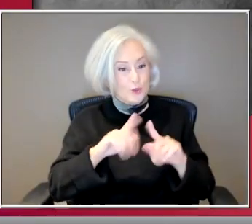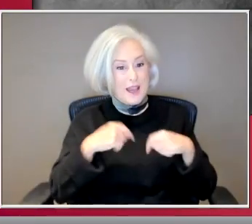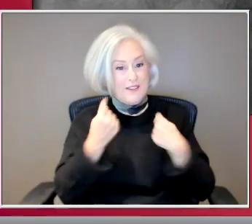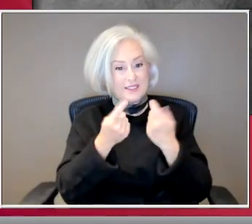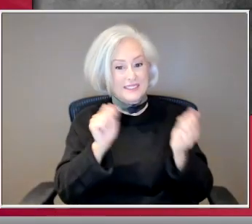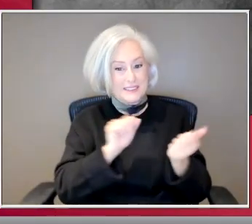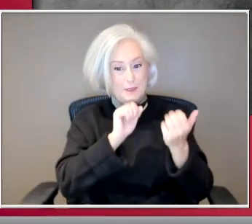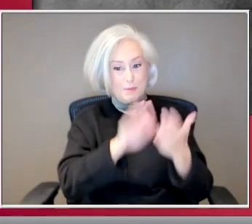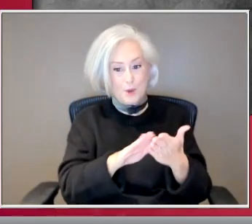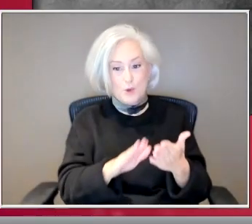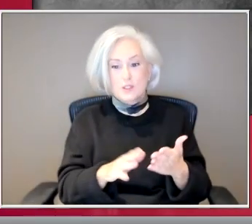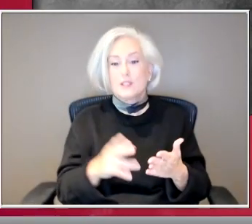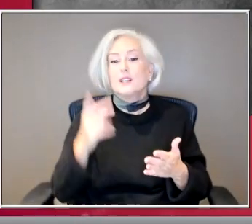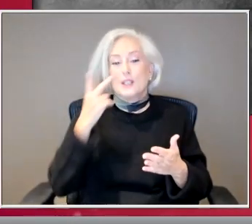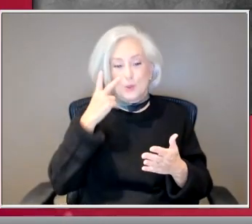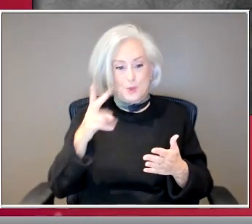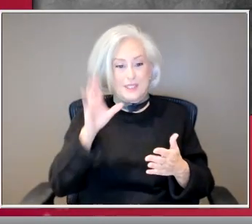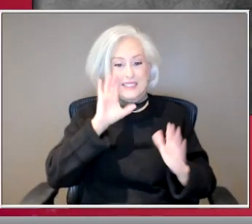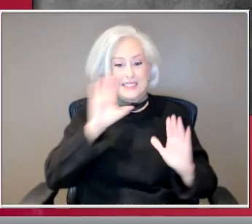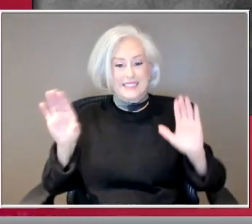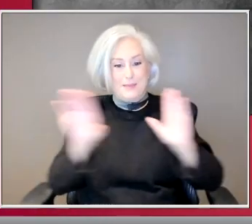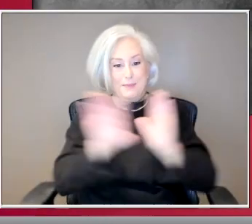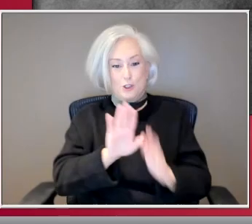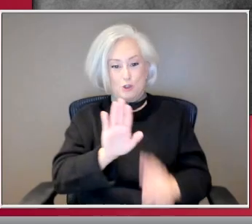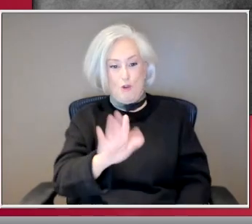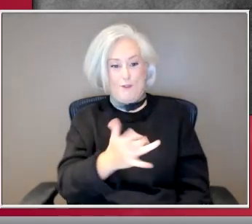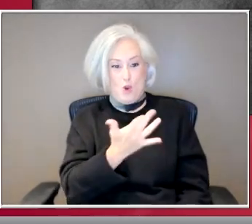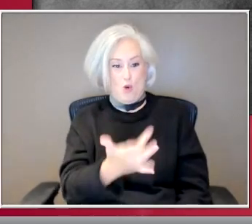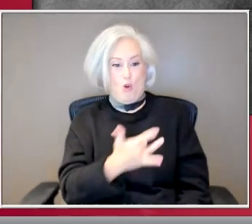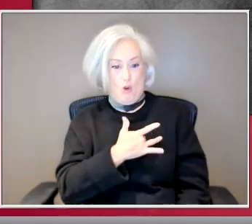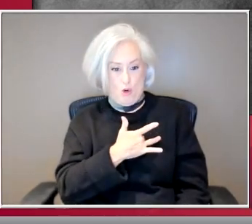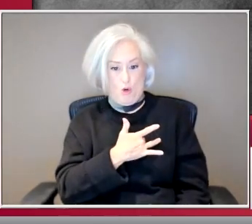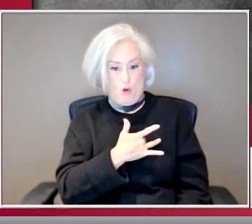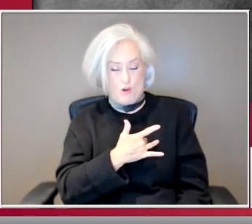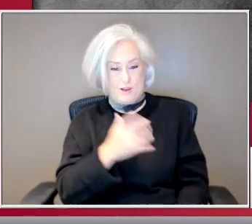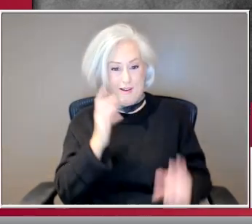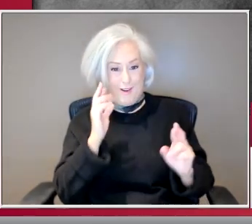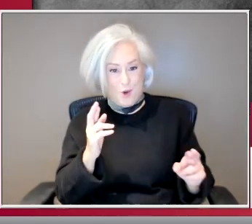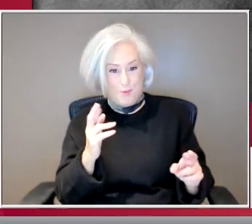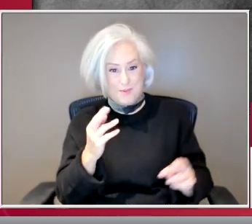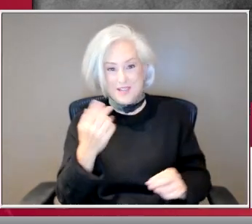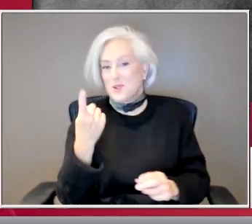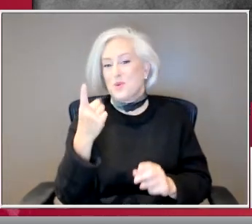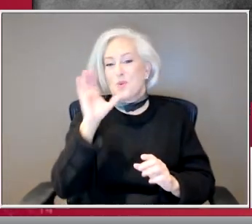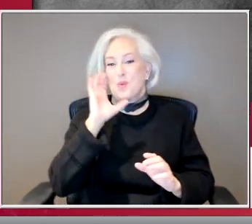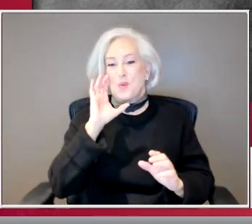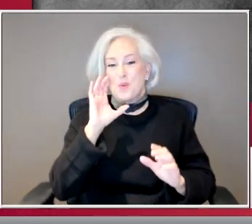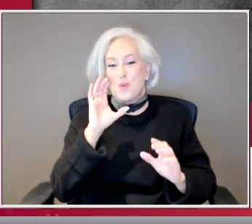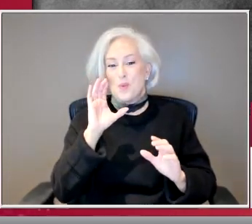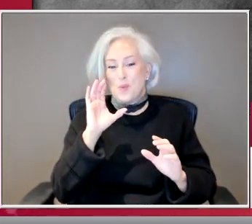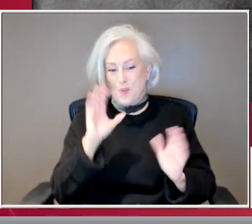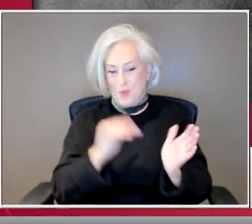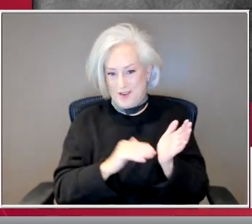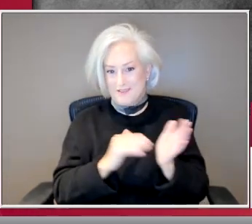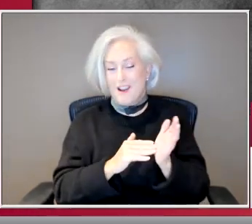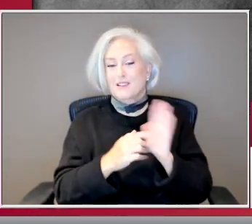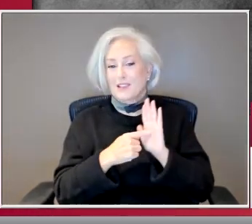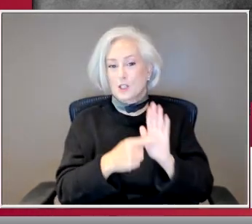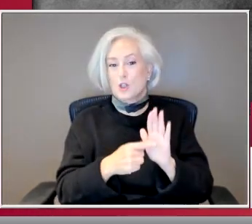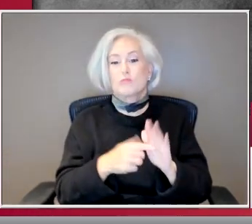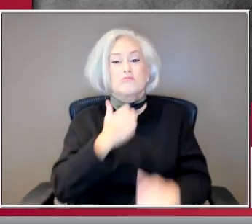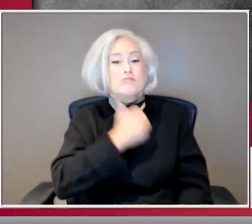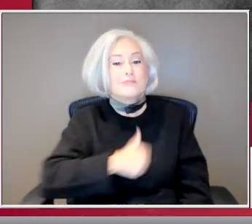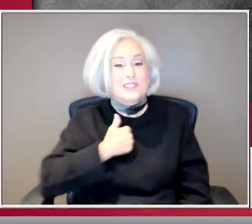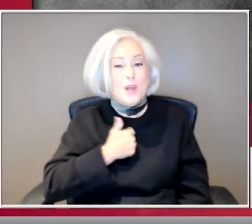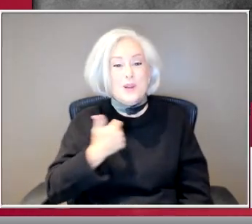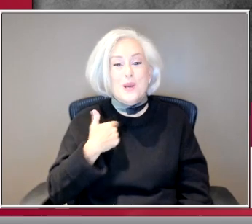that we're going to put up here on the screen, and I'm hoping that one of the doctors here Oh, we actually have some video first. We have it up if everybody can take a